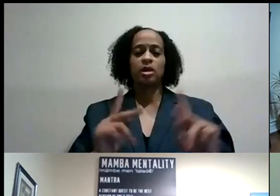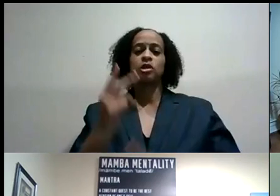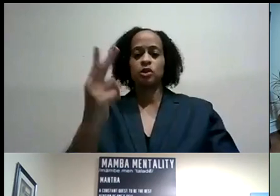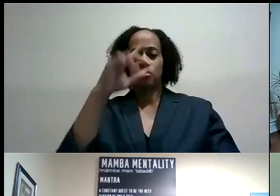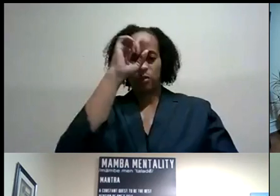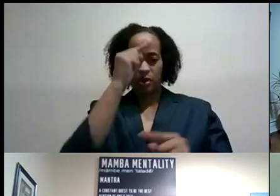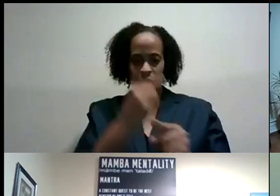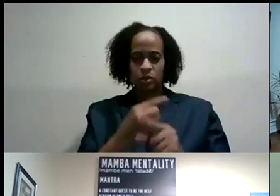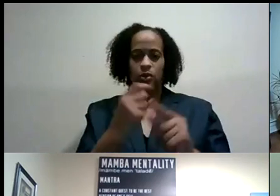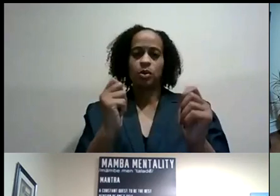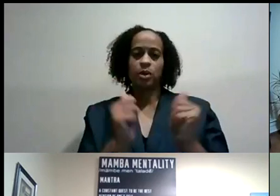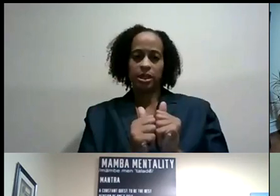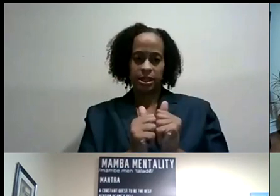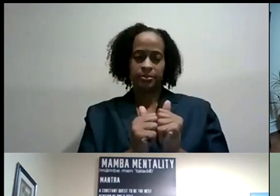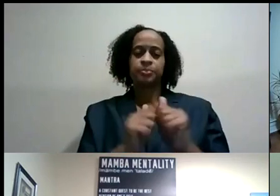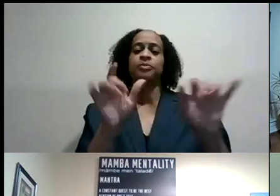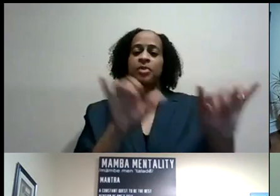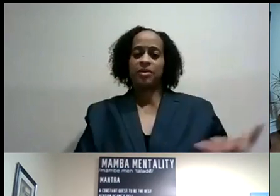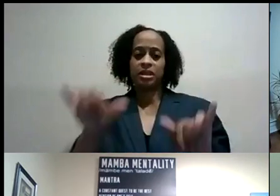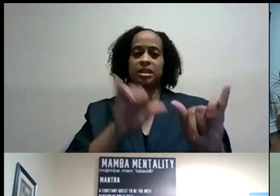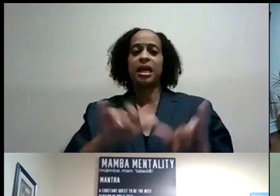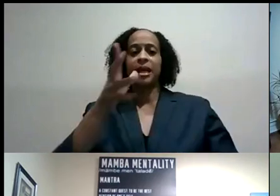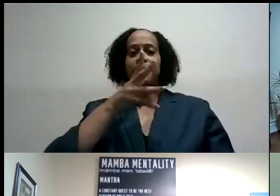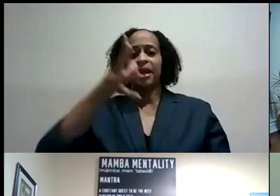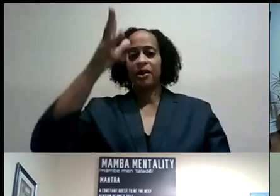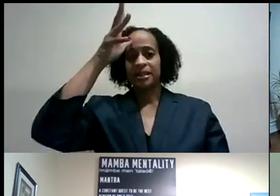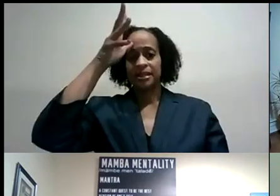two brothers with the same parents.